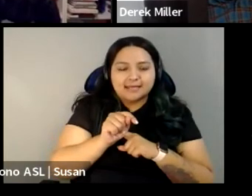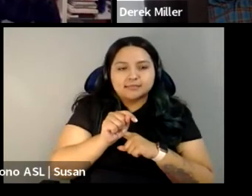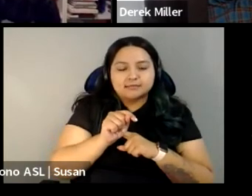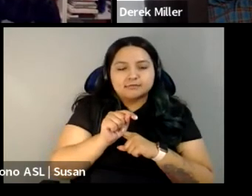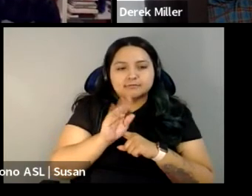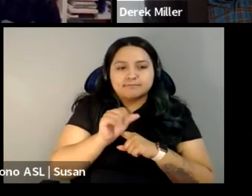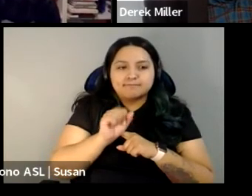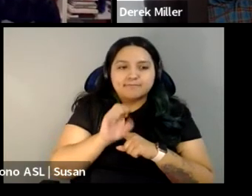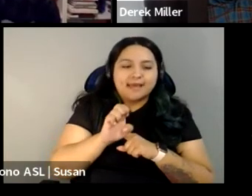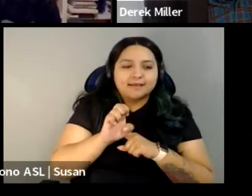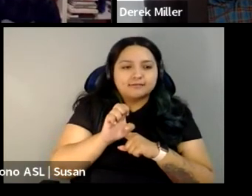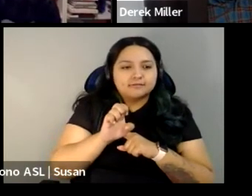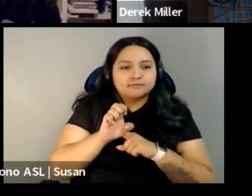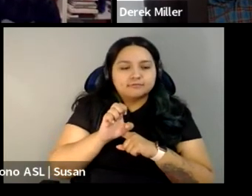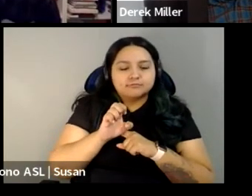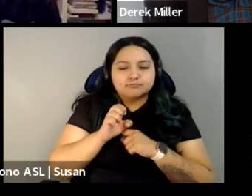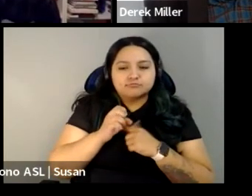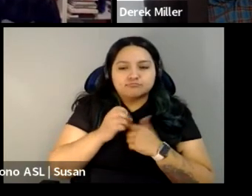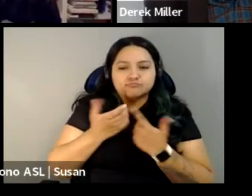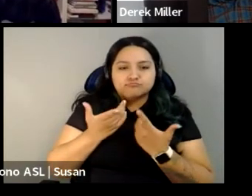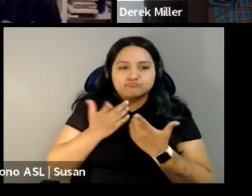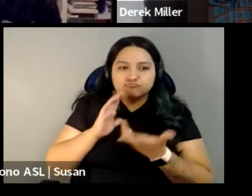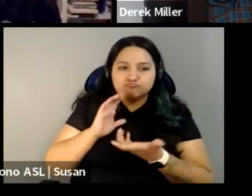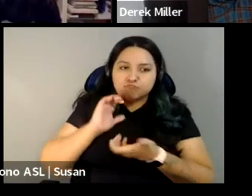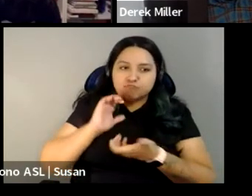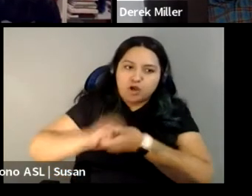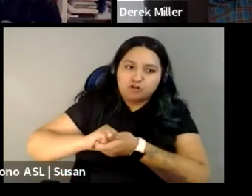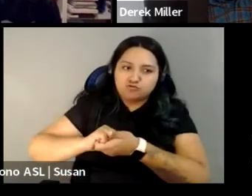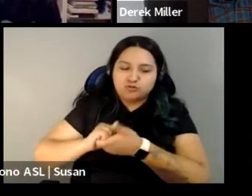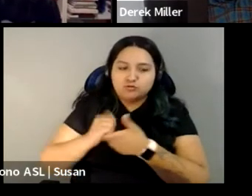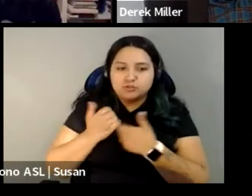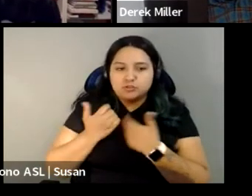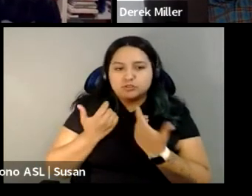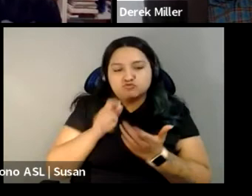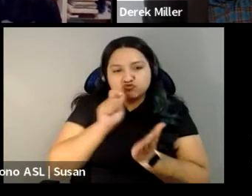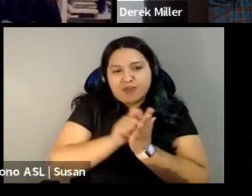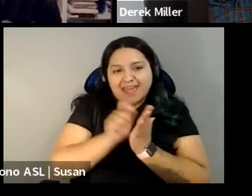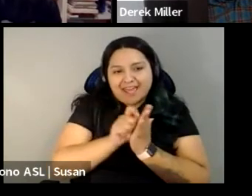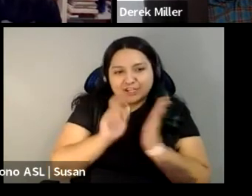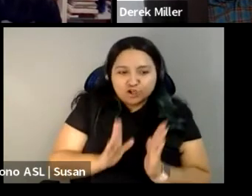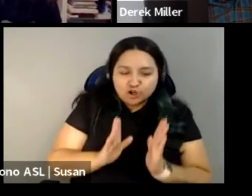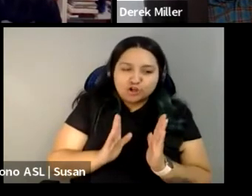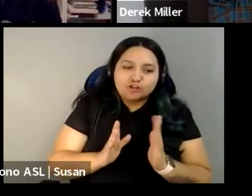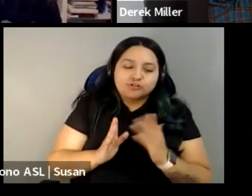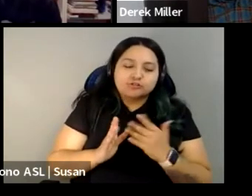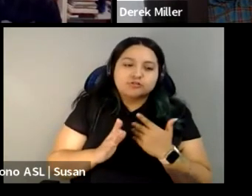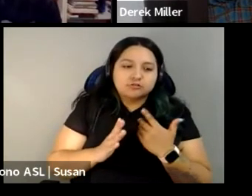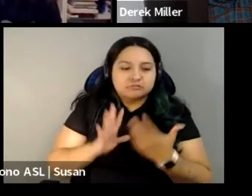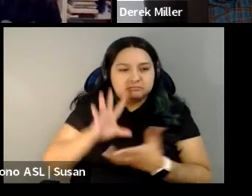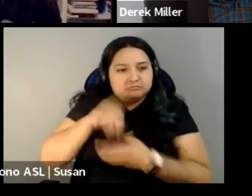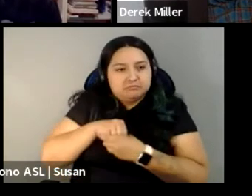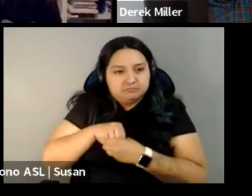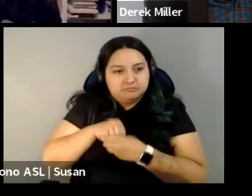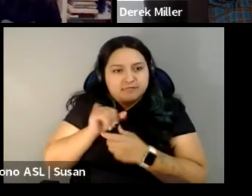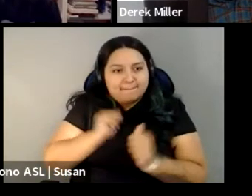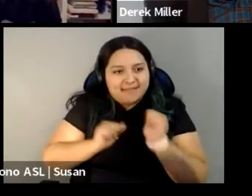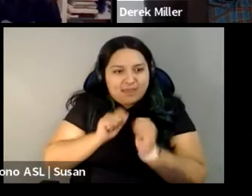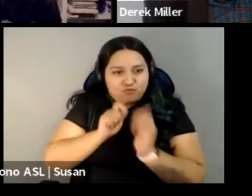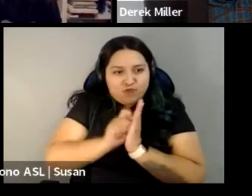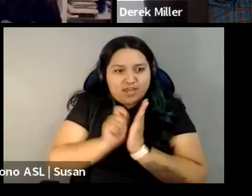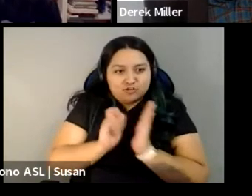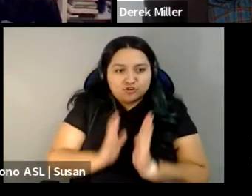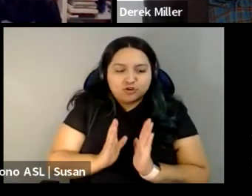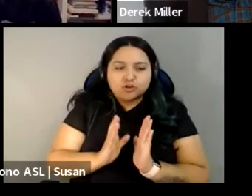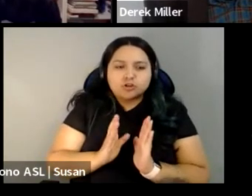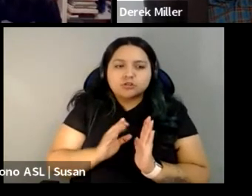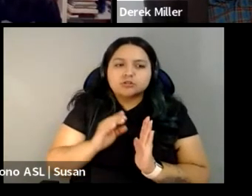The writer creative collaborators, those who make text-based contributions to a play, are recognized as more relevant and